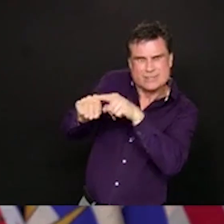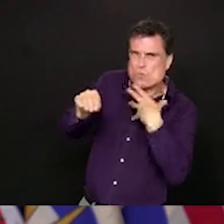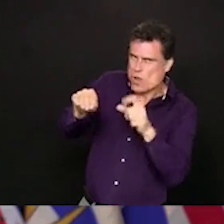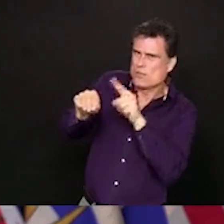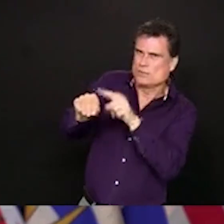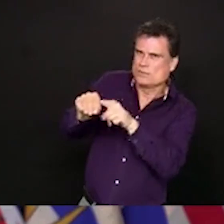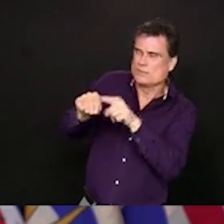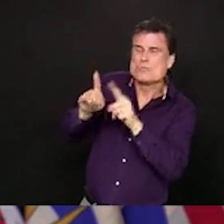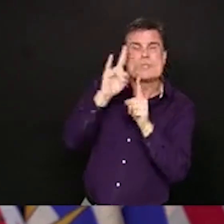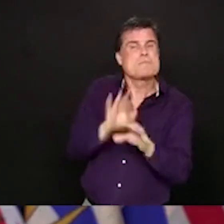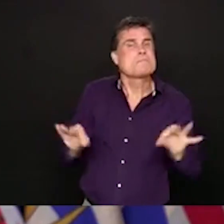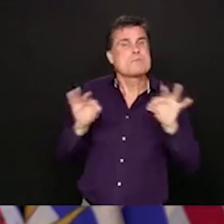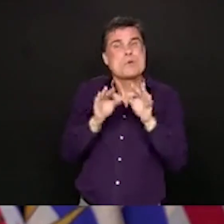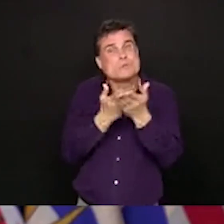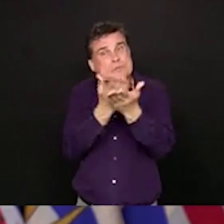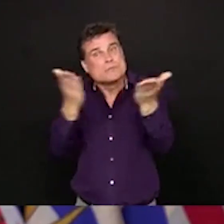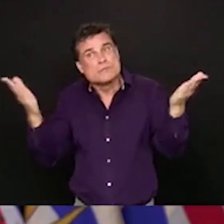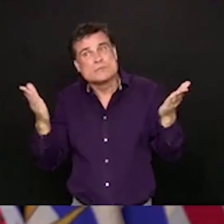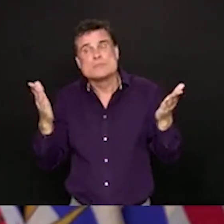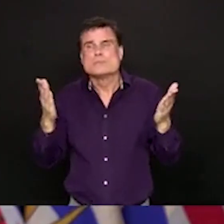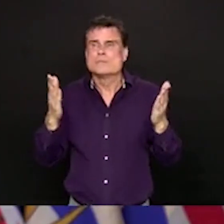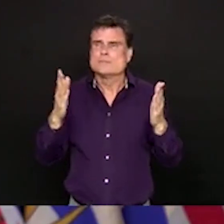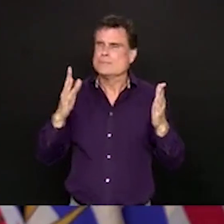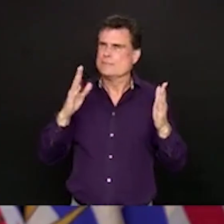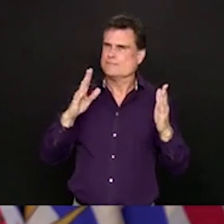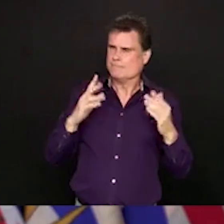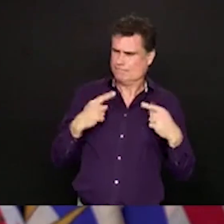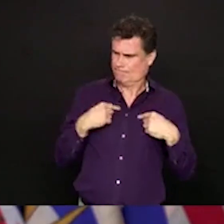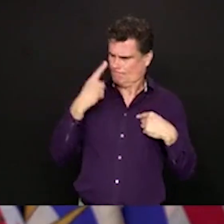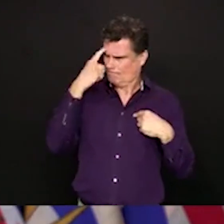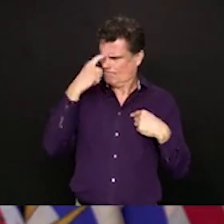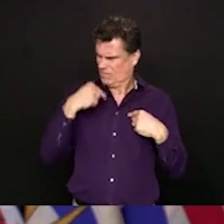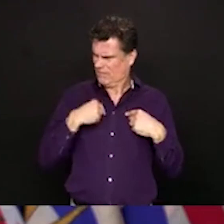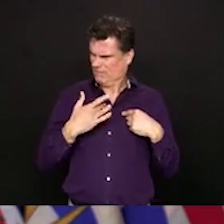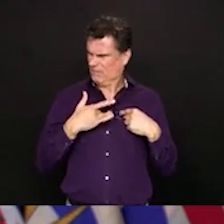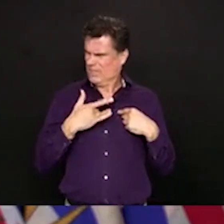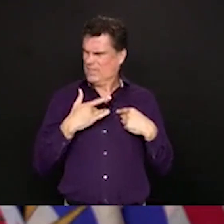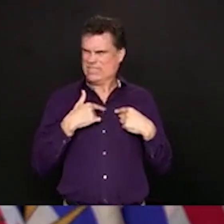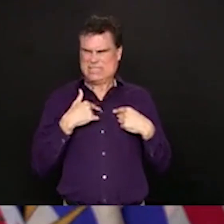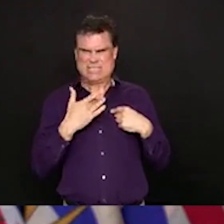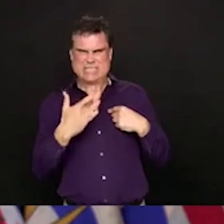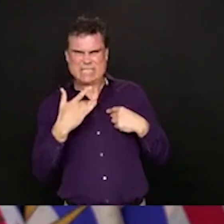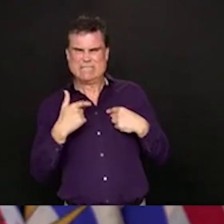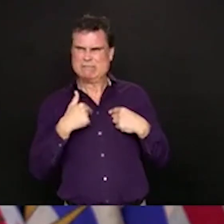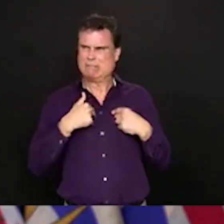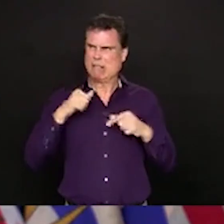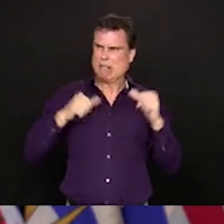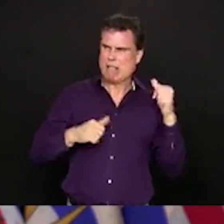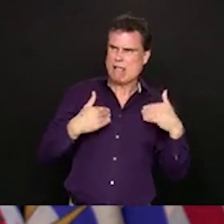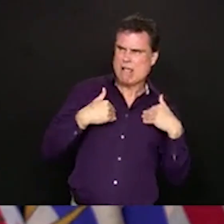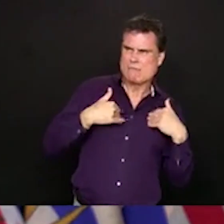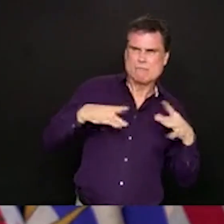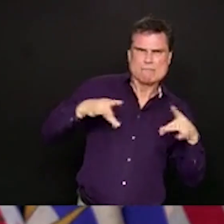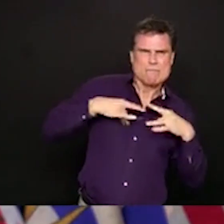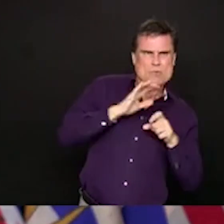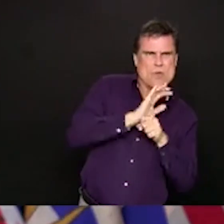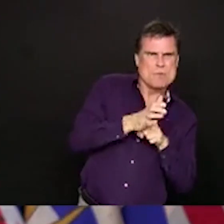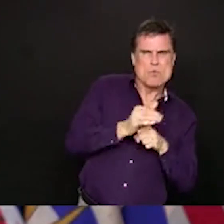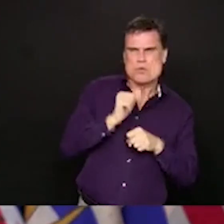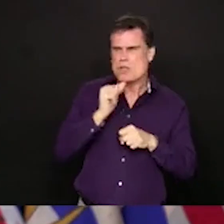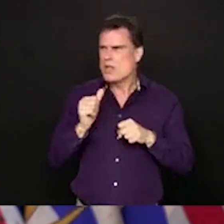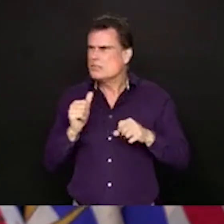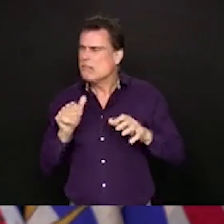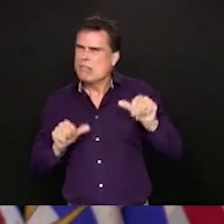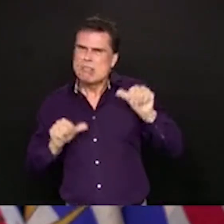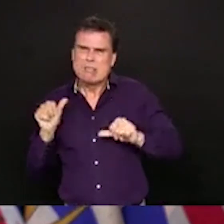bend that down, not just bend the curve and flatten it out, but now we need to get it. Obviously, I would like it to be zero for a